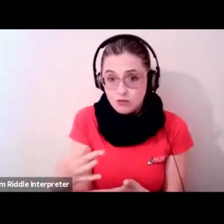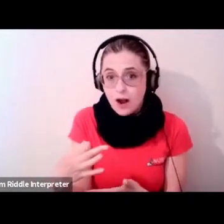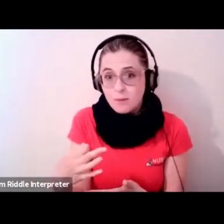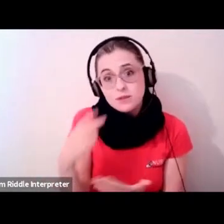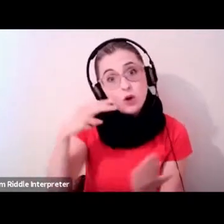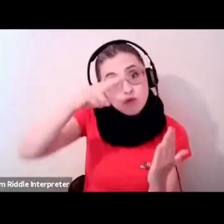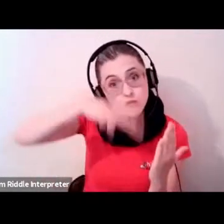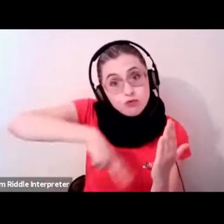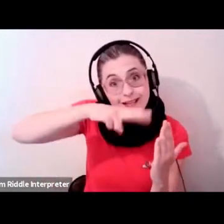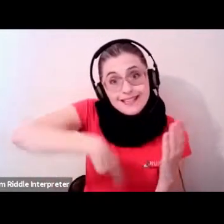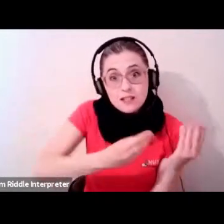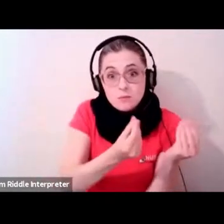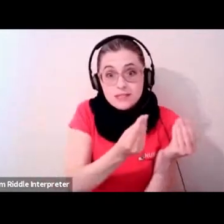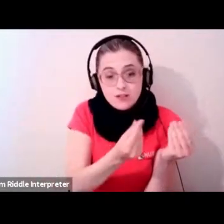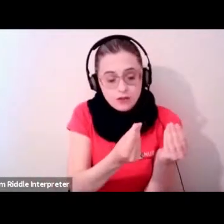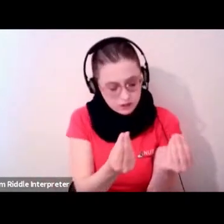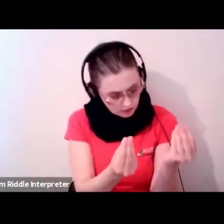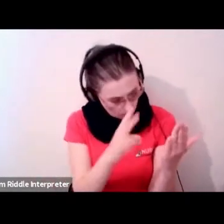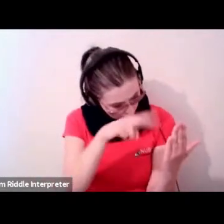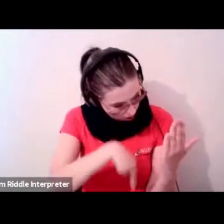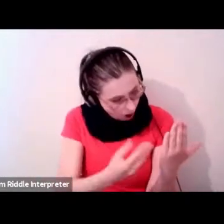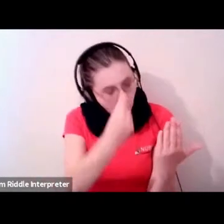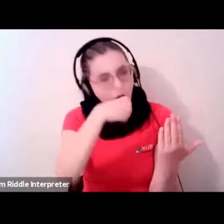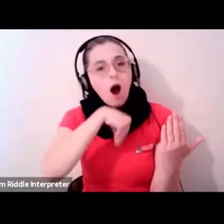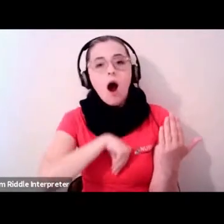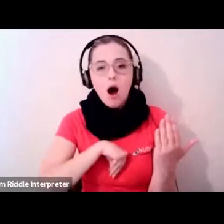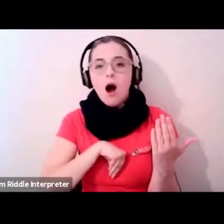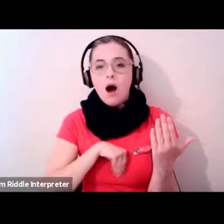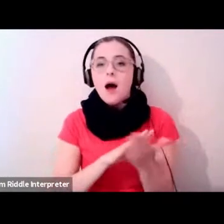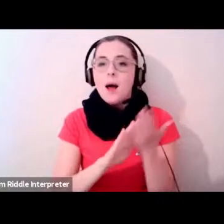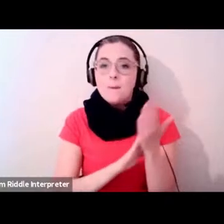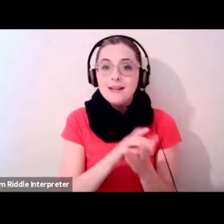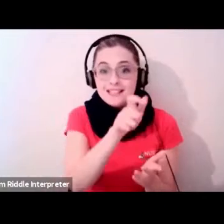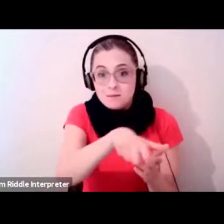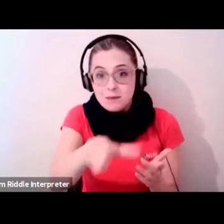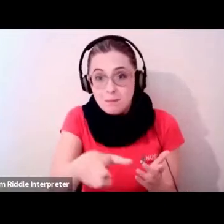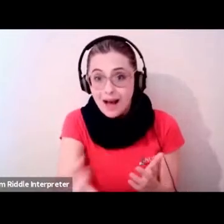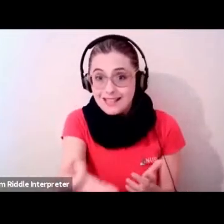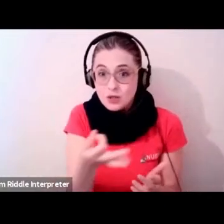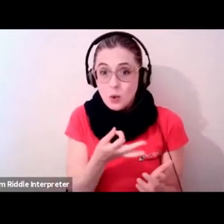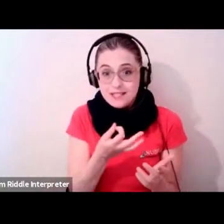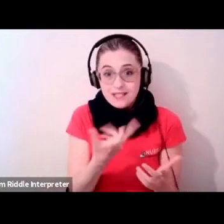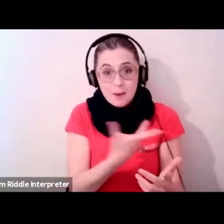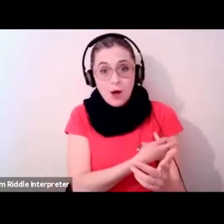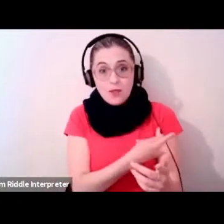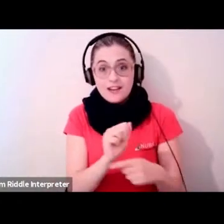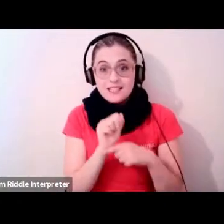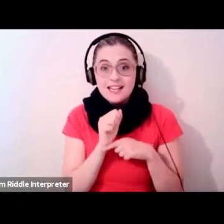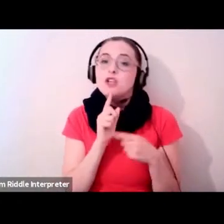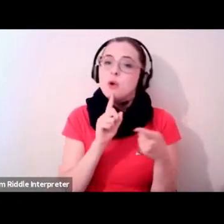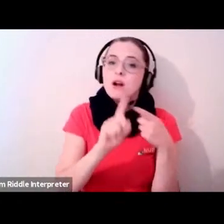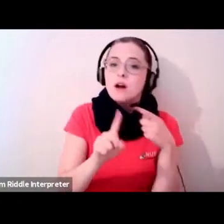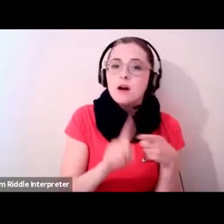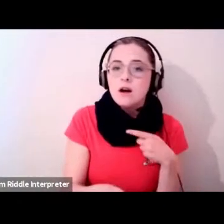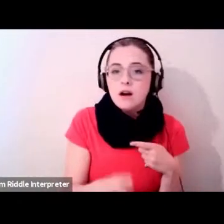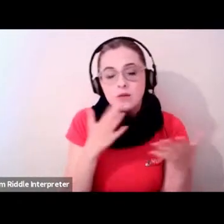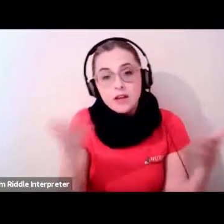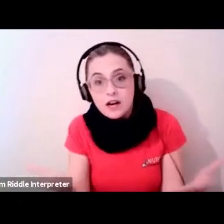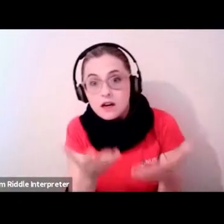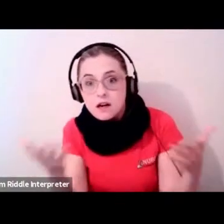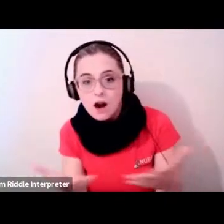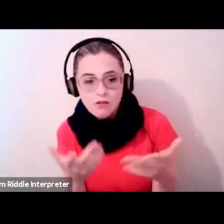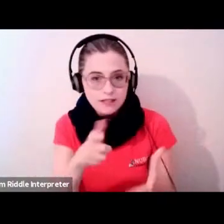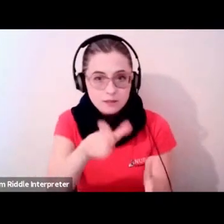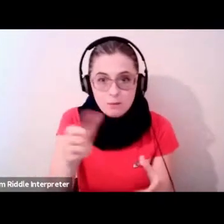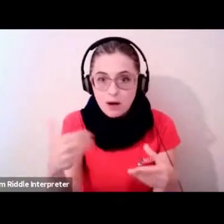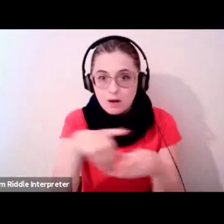that people have about the vaccine is worth doing. Encouraging our members to get vaccinated is worth doing. We have to